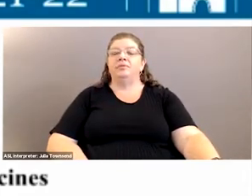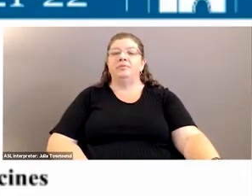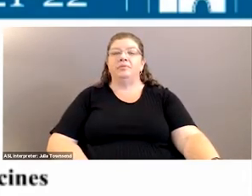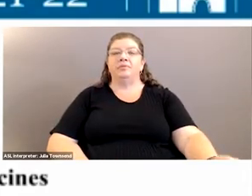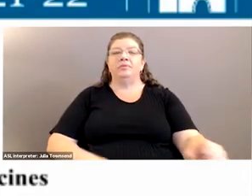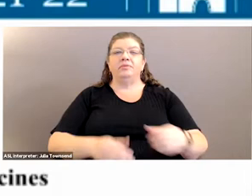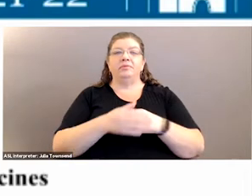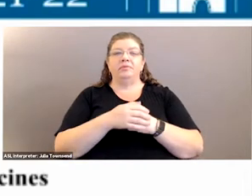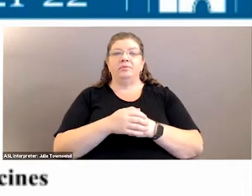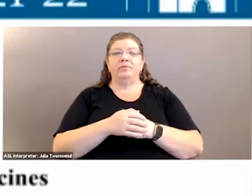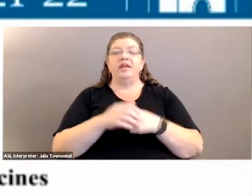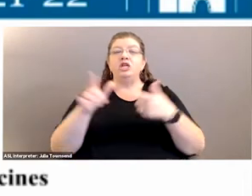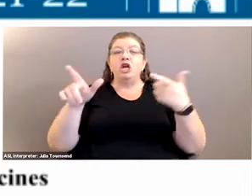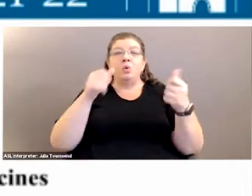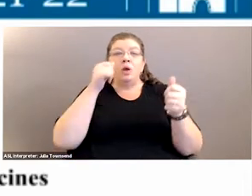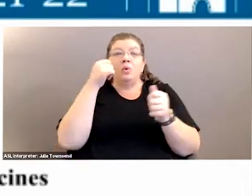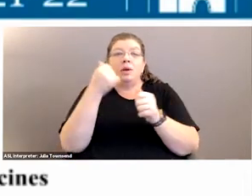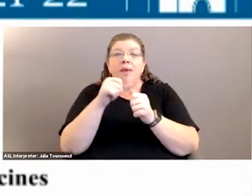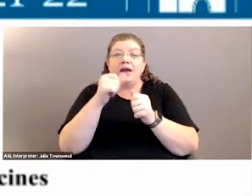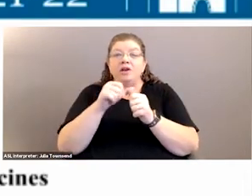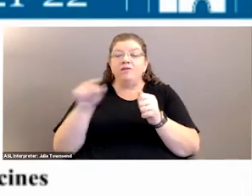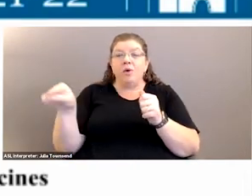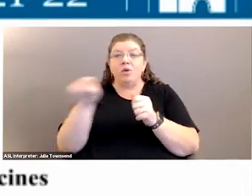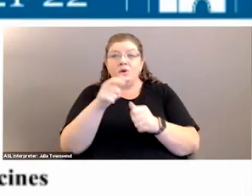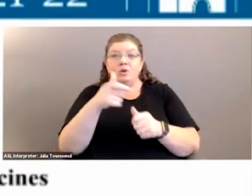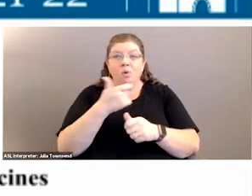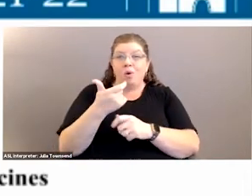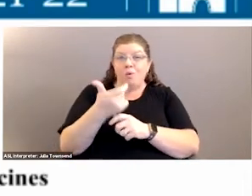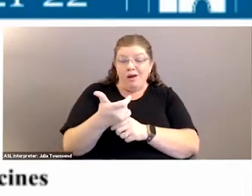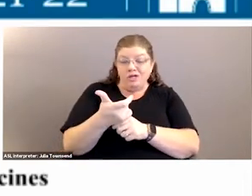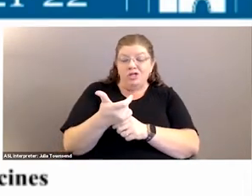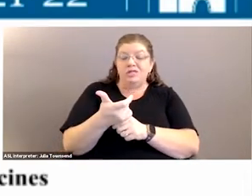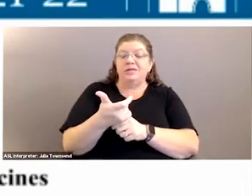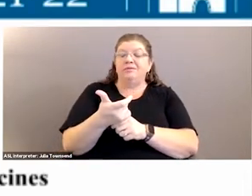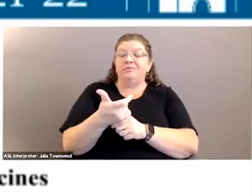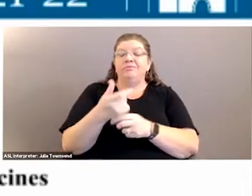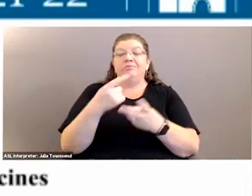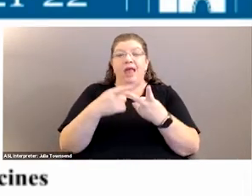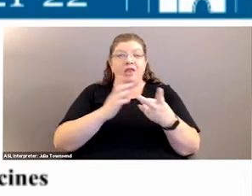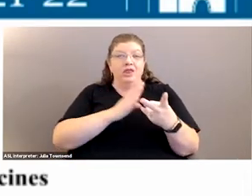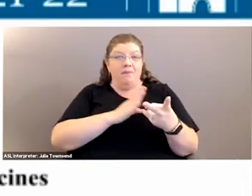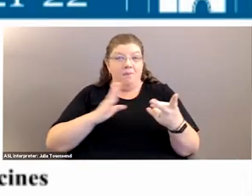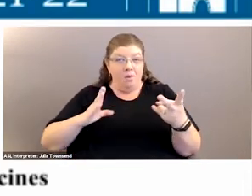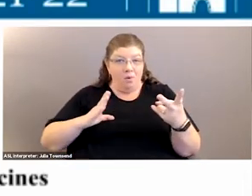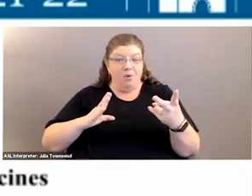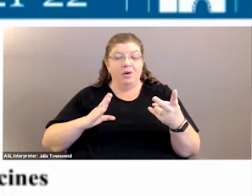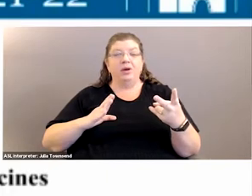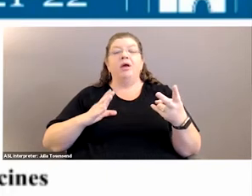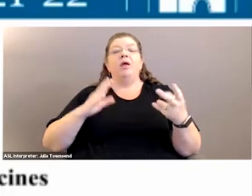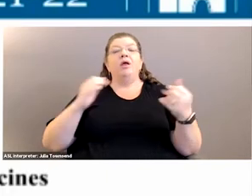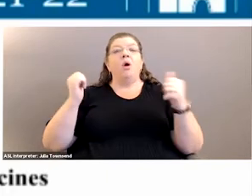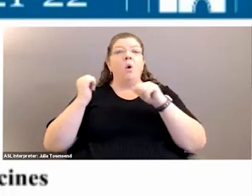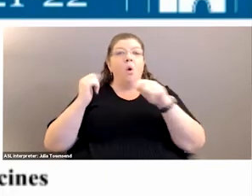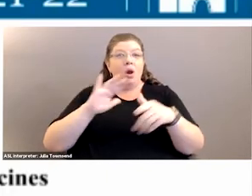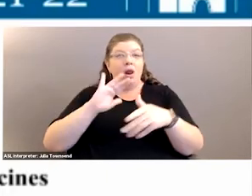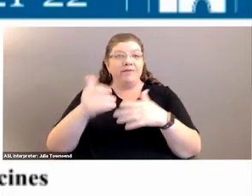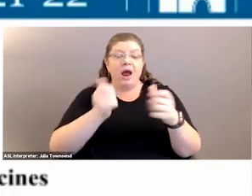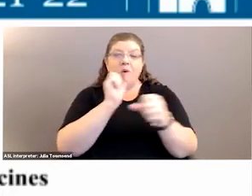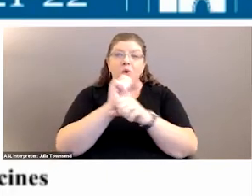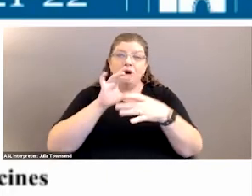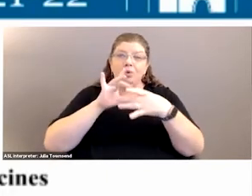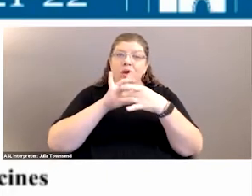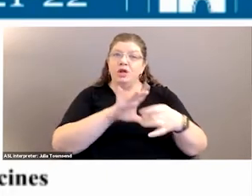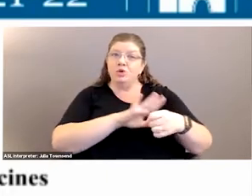so just a quick reminder to those watching as well as the board that all of our work related to